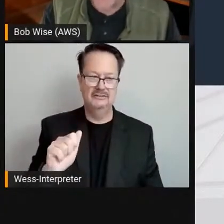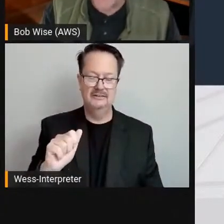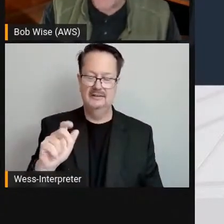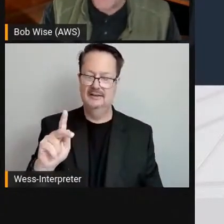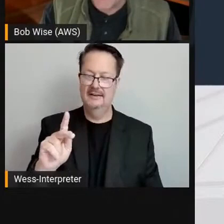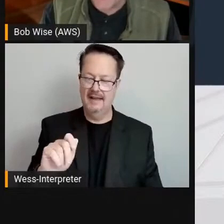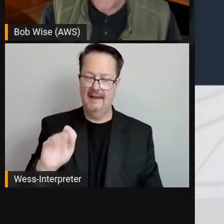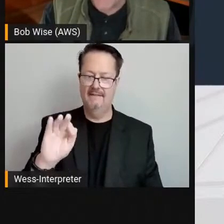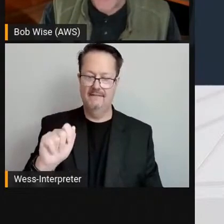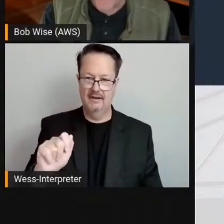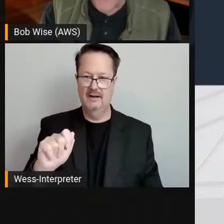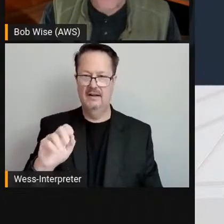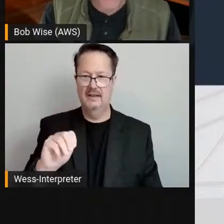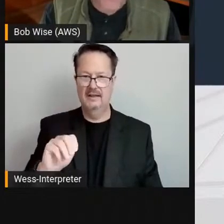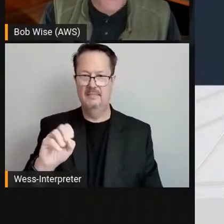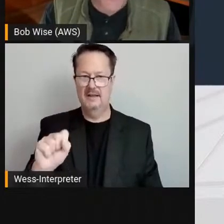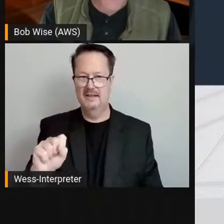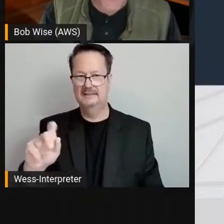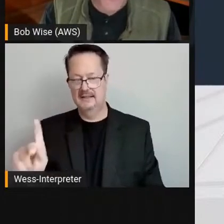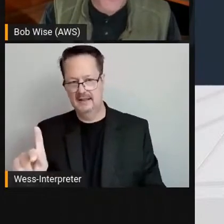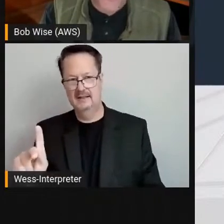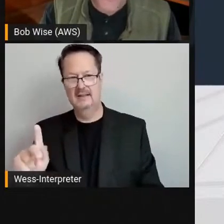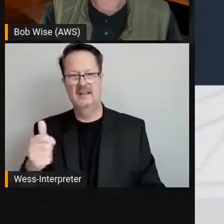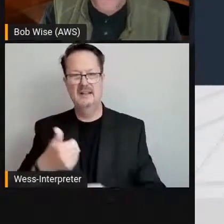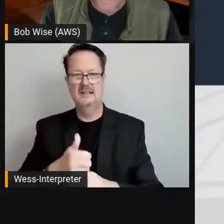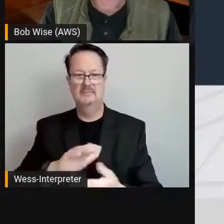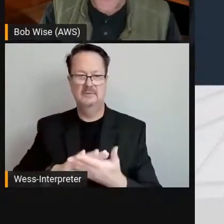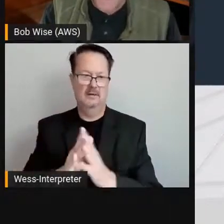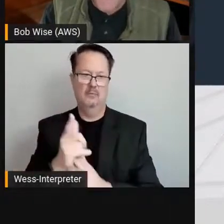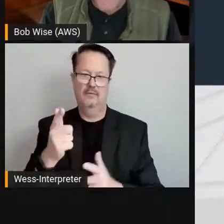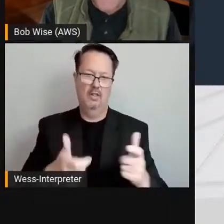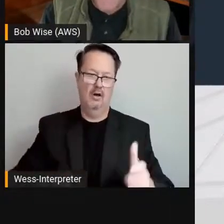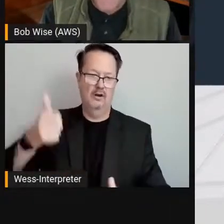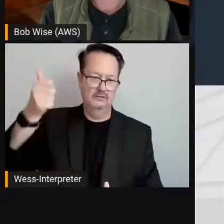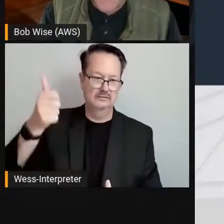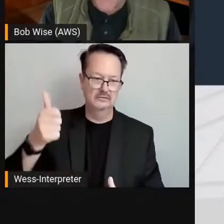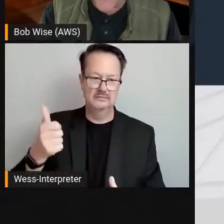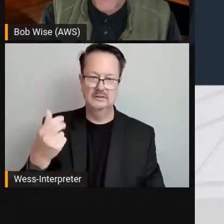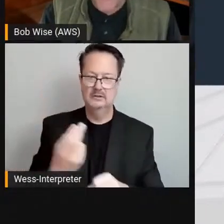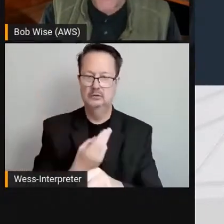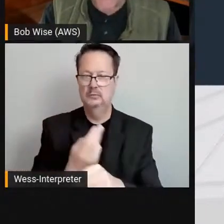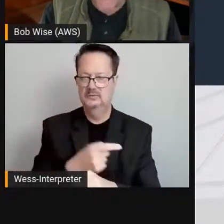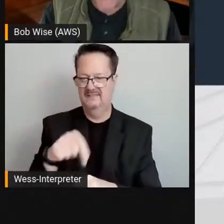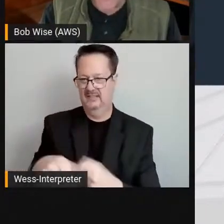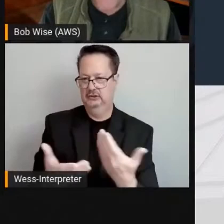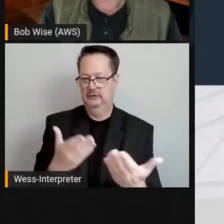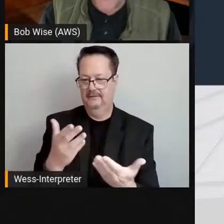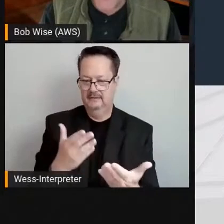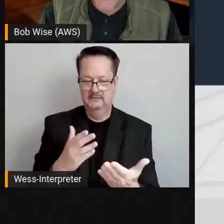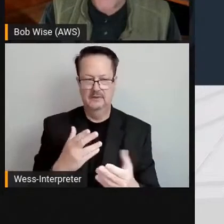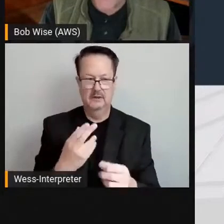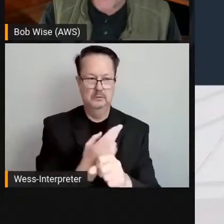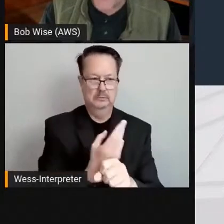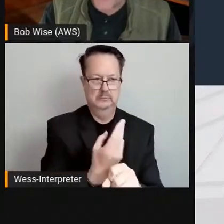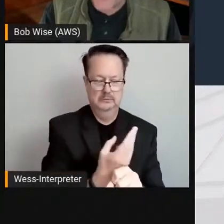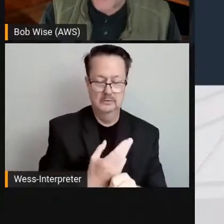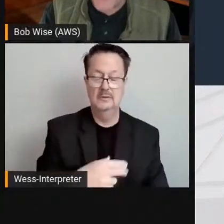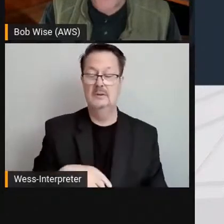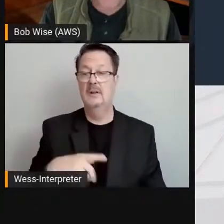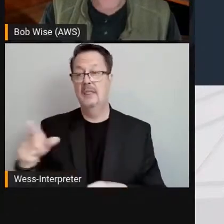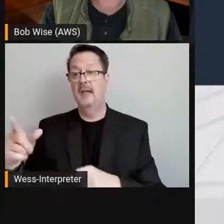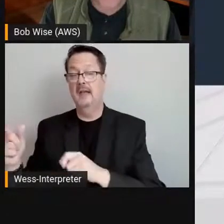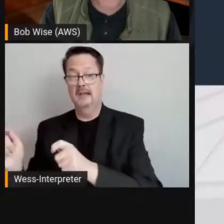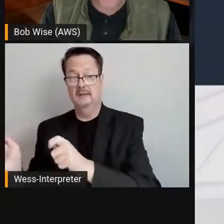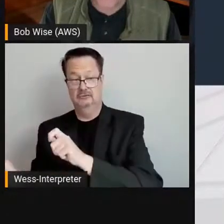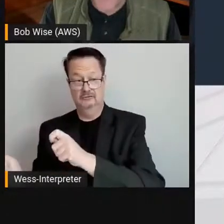MSK, and has become one of the largest consumers of these services. While New Relic's migration to Amazon